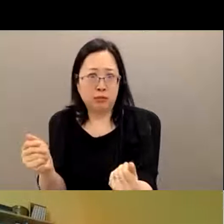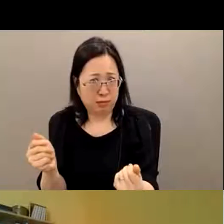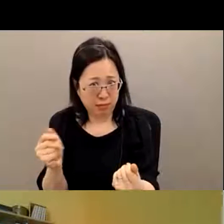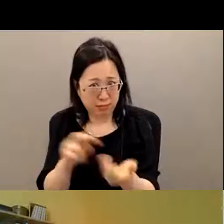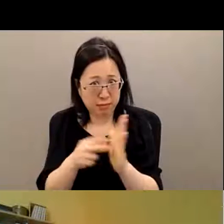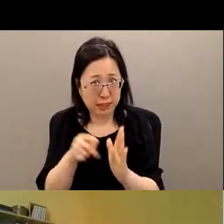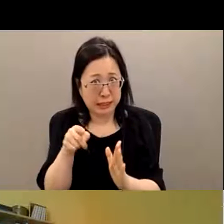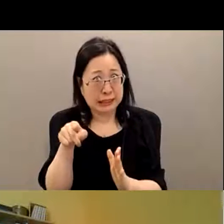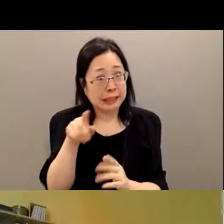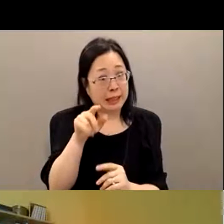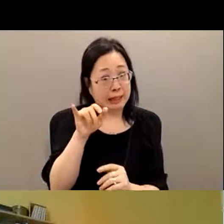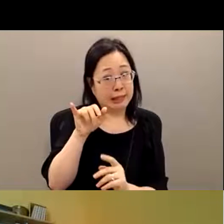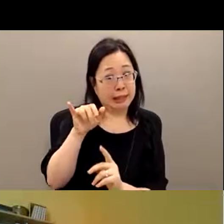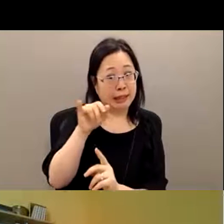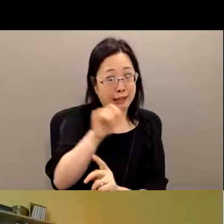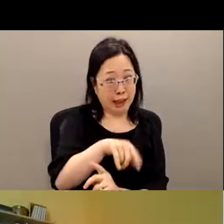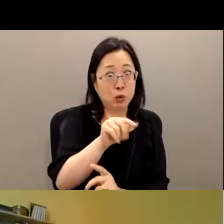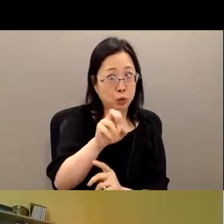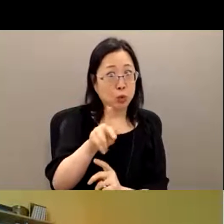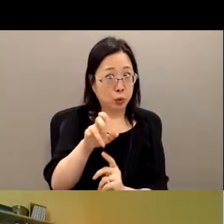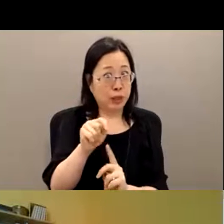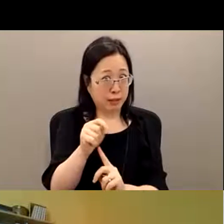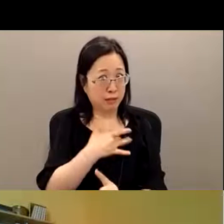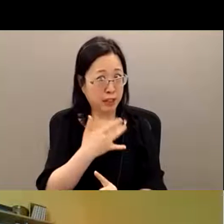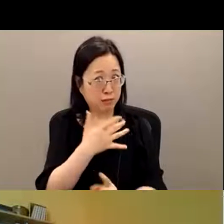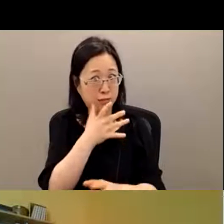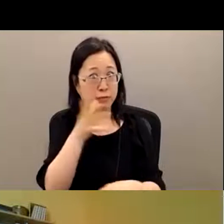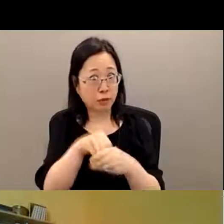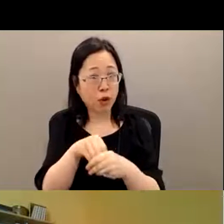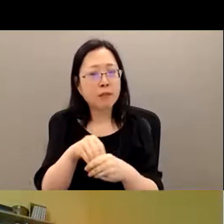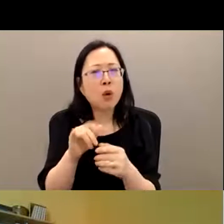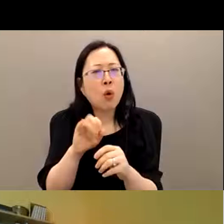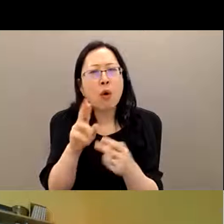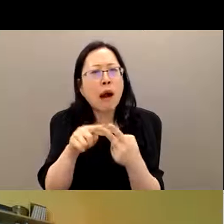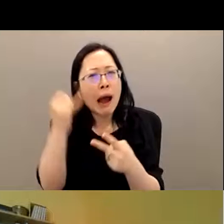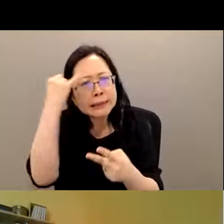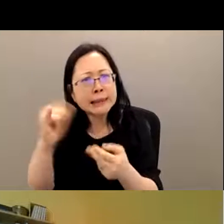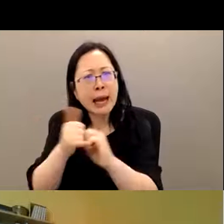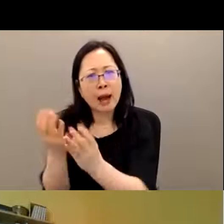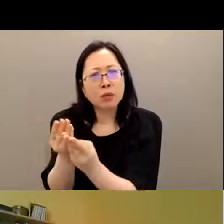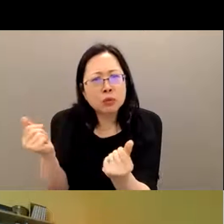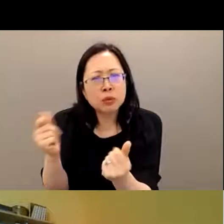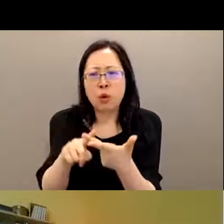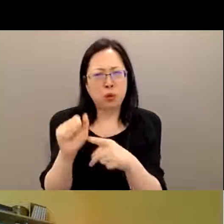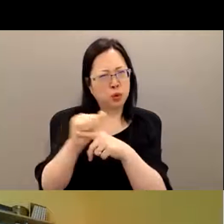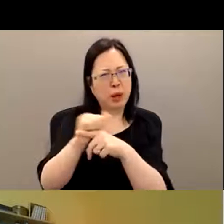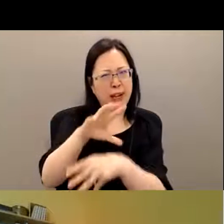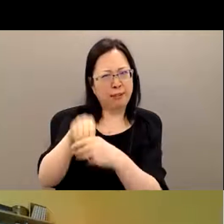that is addressed in the toolkit, or do you see potential for providing some kind of training in that